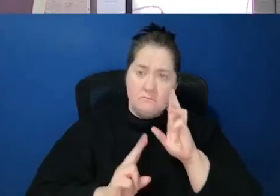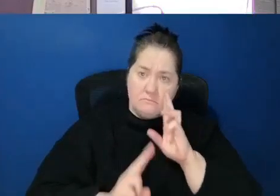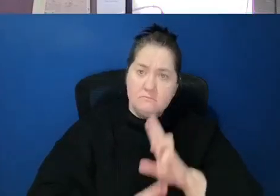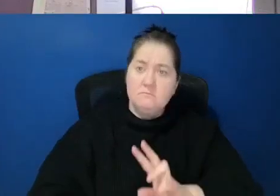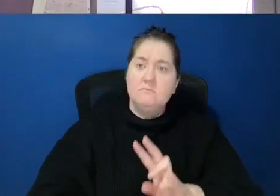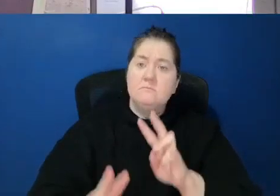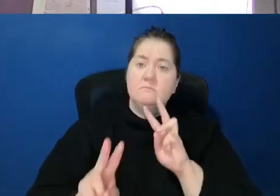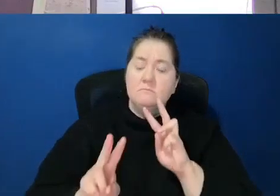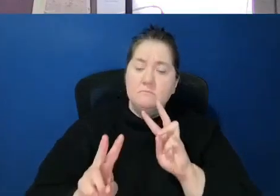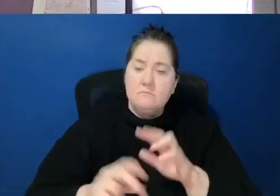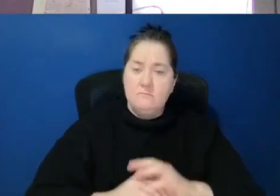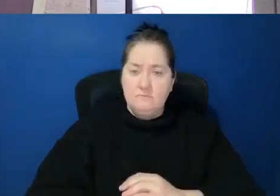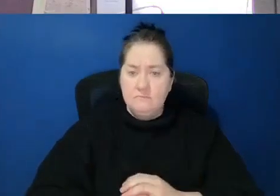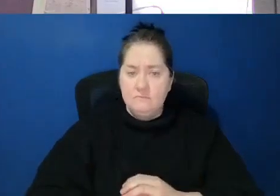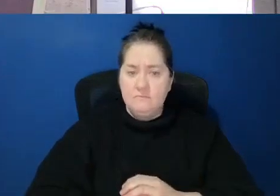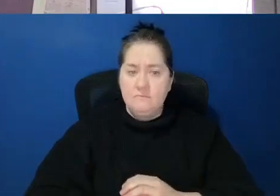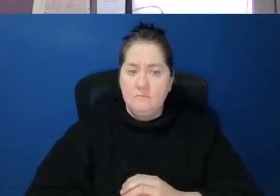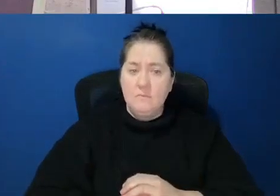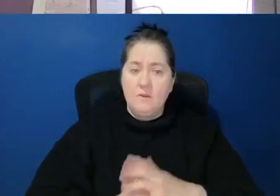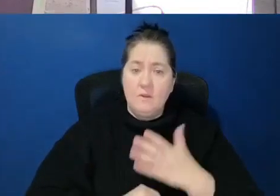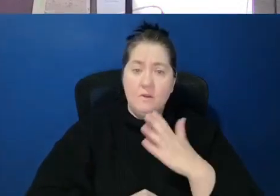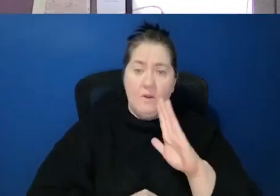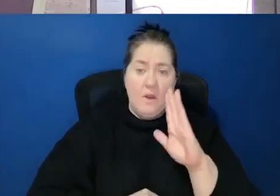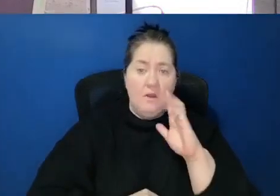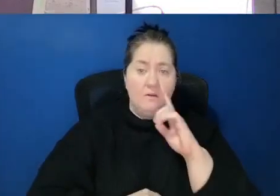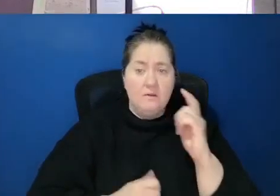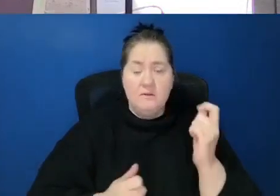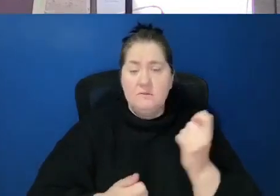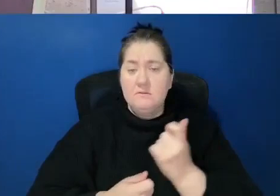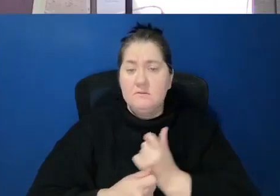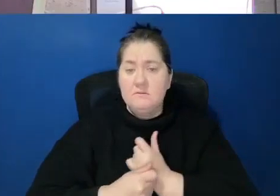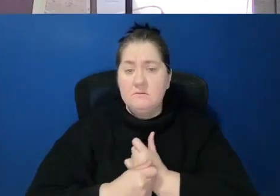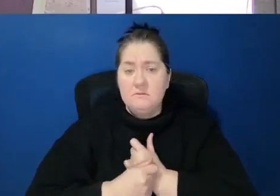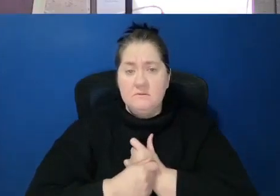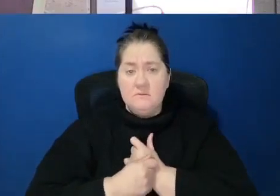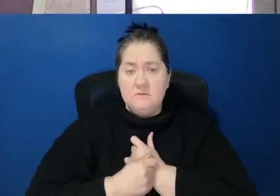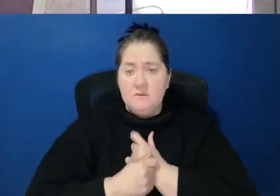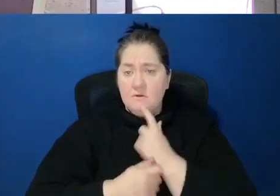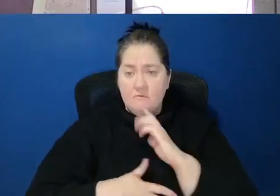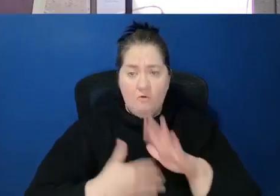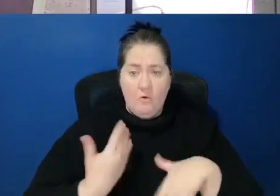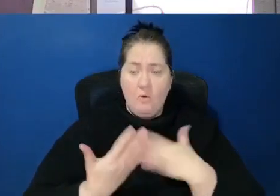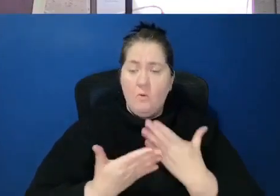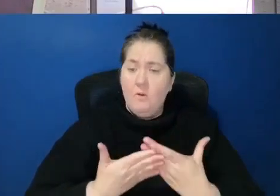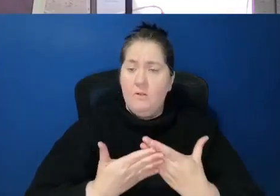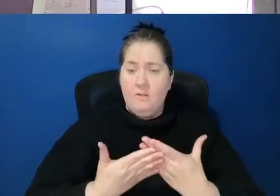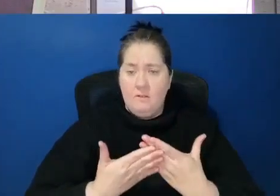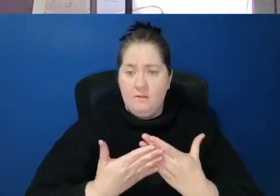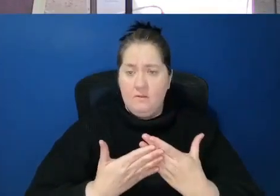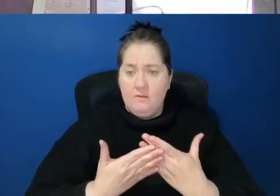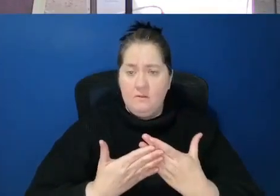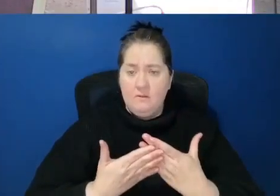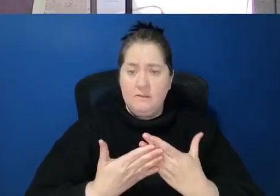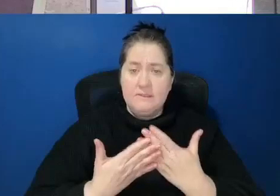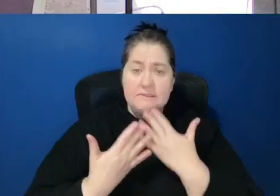reverence, for God has love for all. Sing